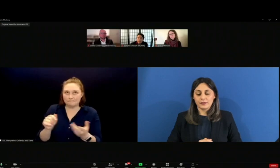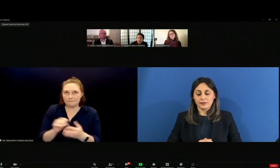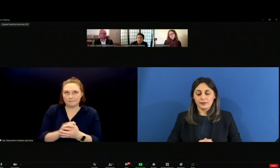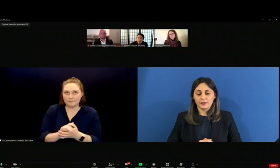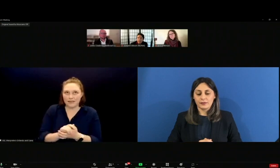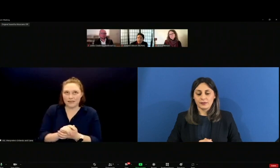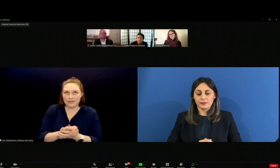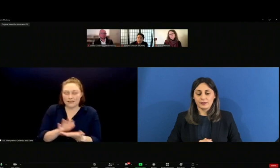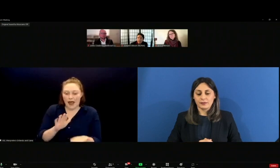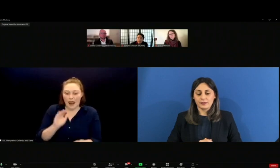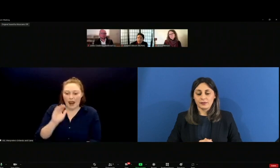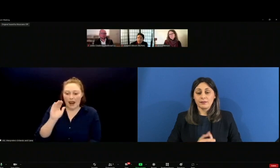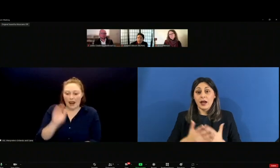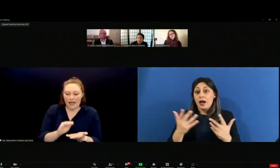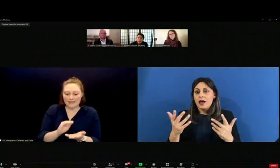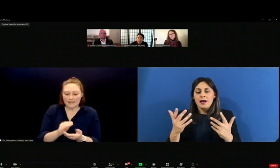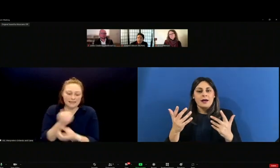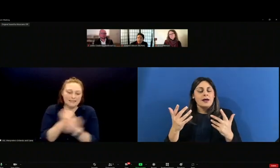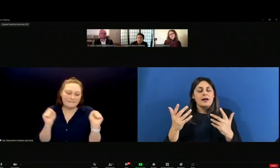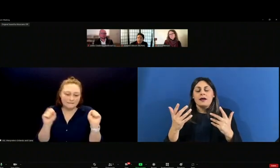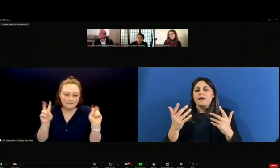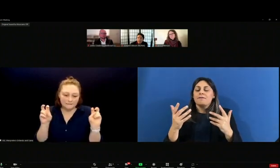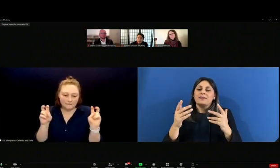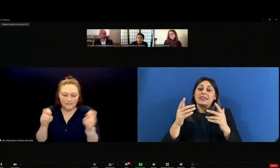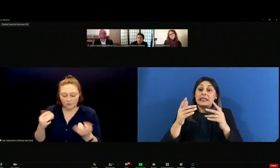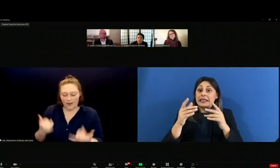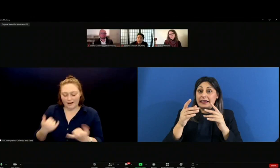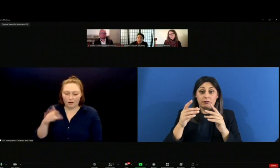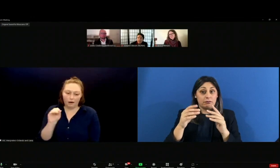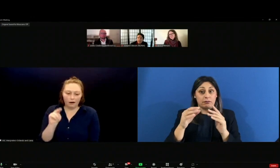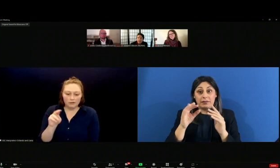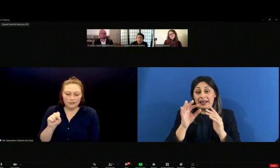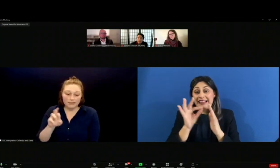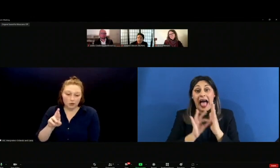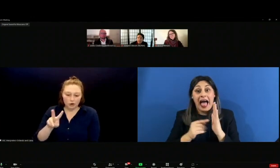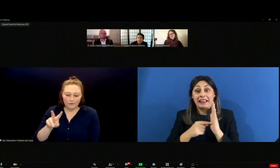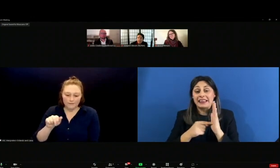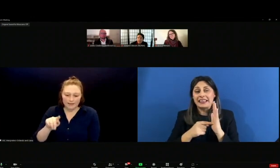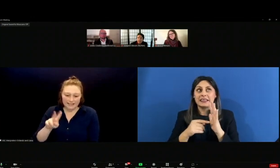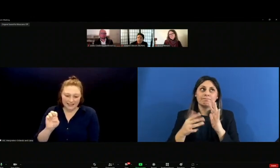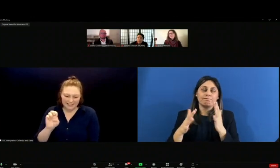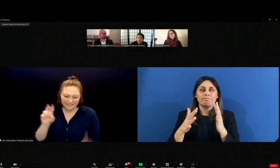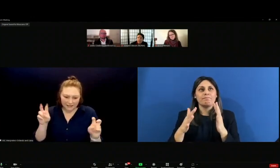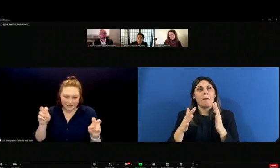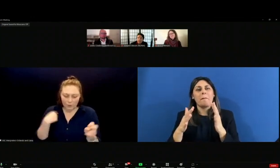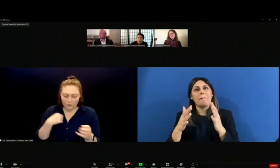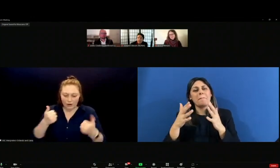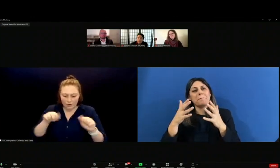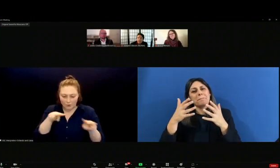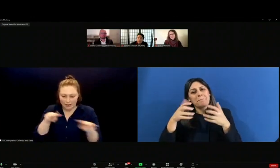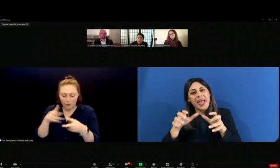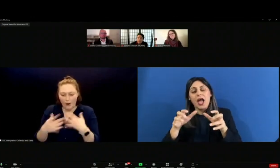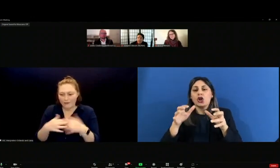conservative, because in this case, we could be as conservative as possible that in whatever they could do with their body, they did reach their maximum capacity